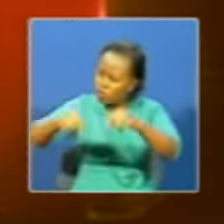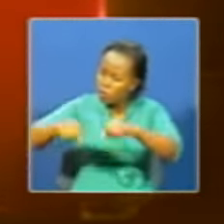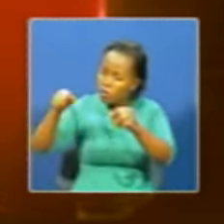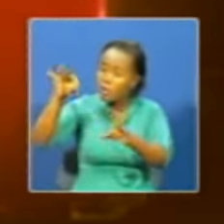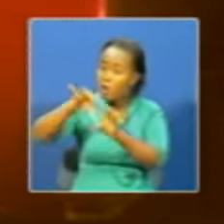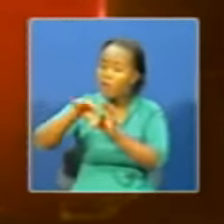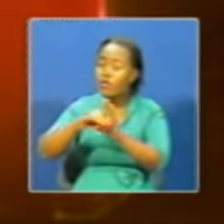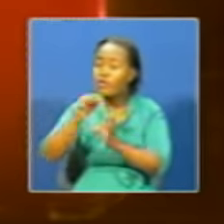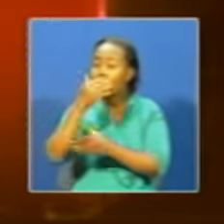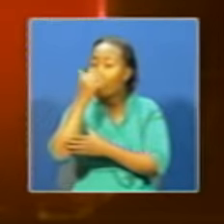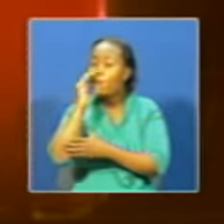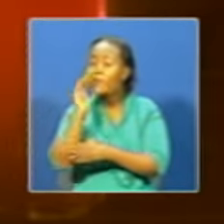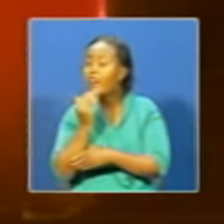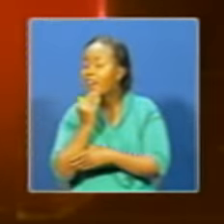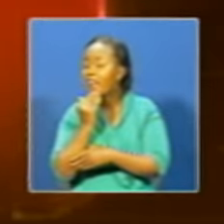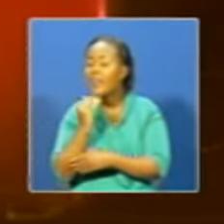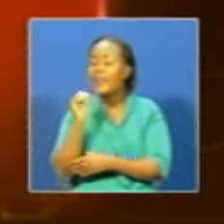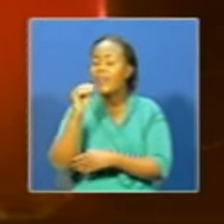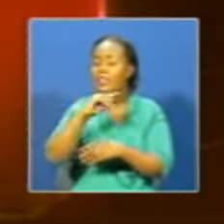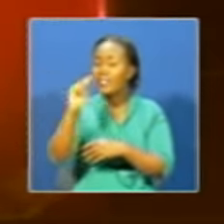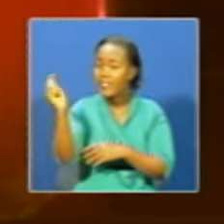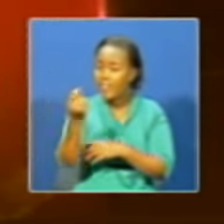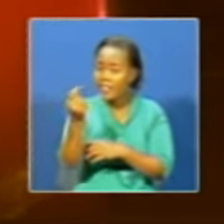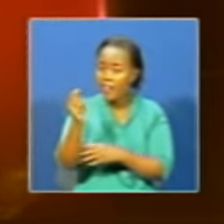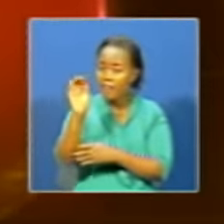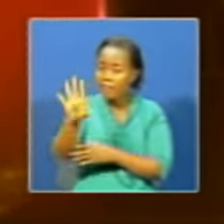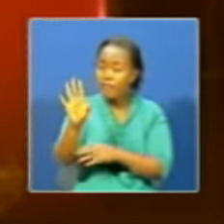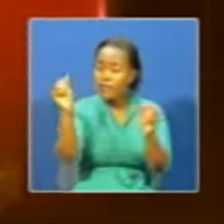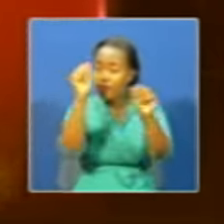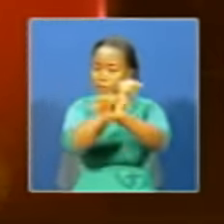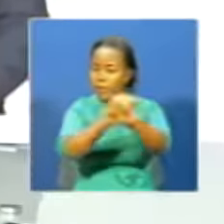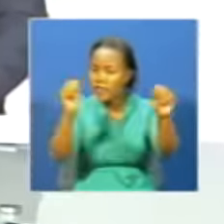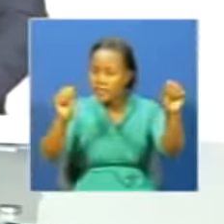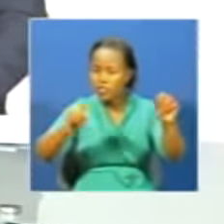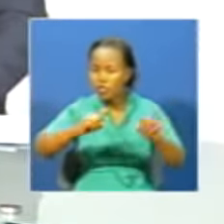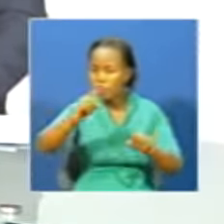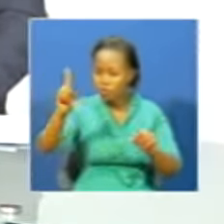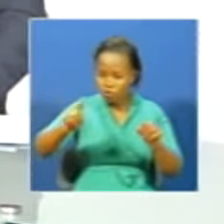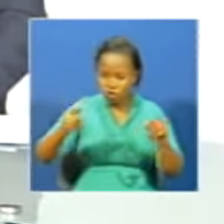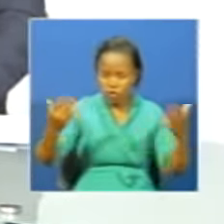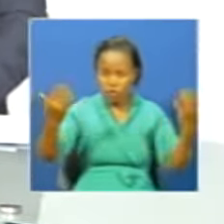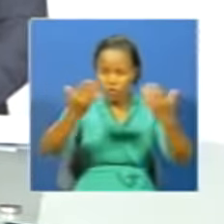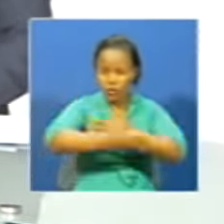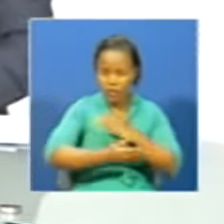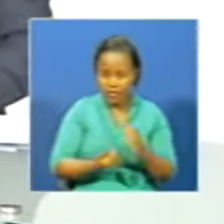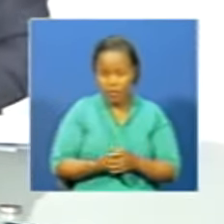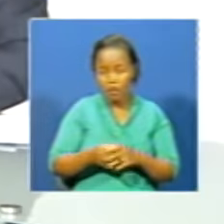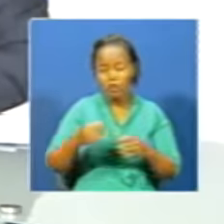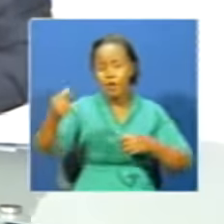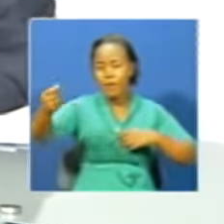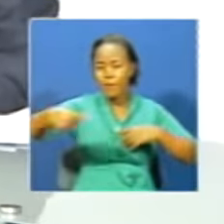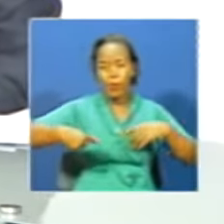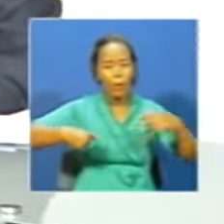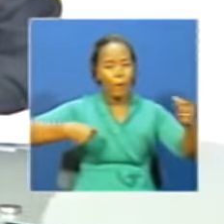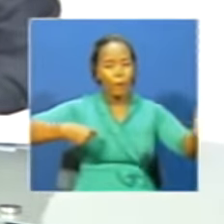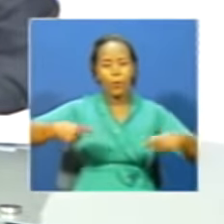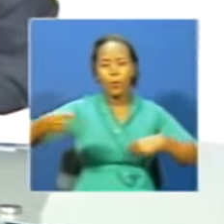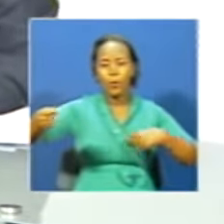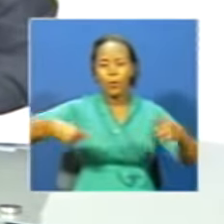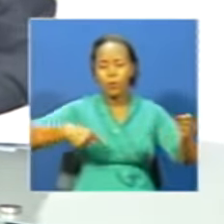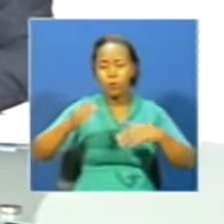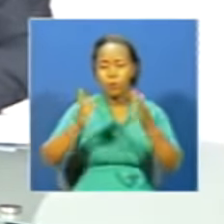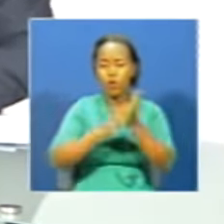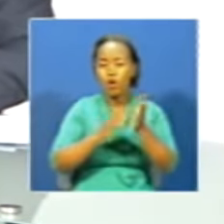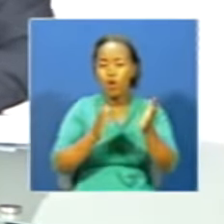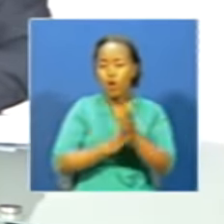Kenya's fifth president? That's our opinion poll quiz question tonight. Absolutely, and you can send in your comments at KBC Channel One